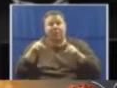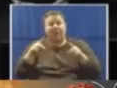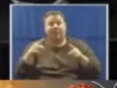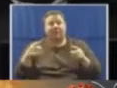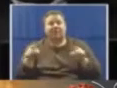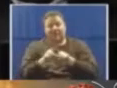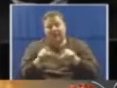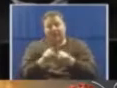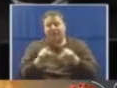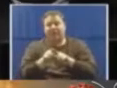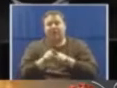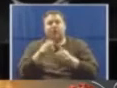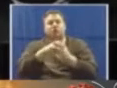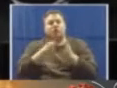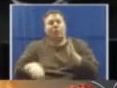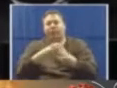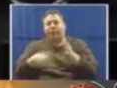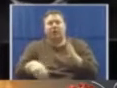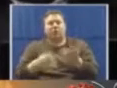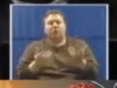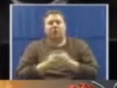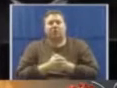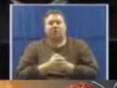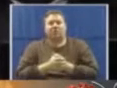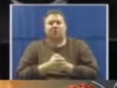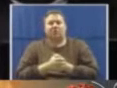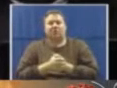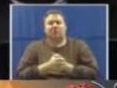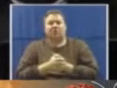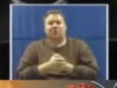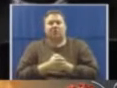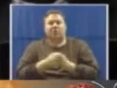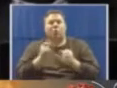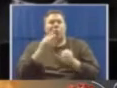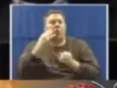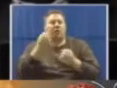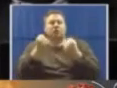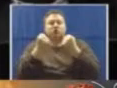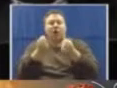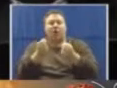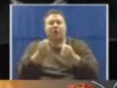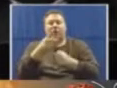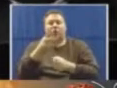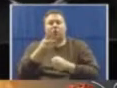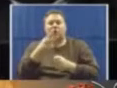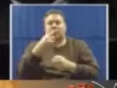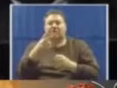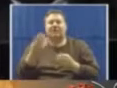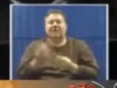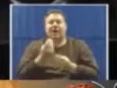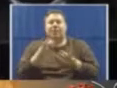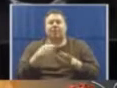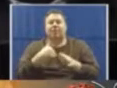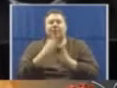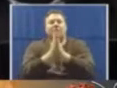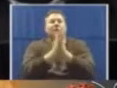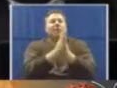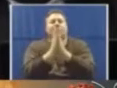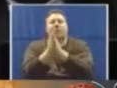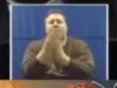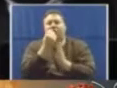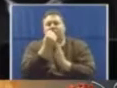drive through the Karoo, Beaufort, Victoria West, you find young people standing at garages begging for food or